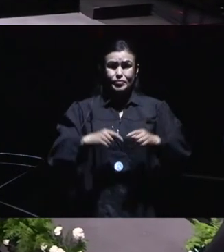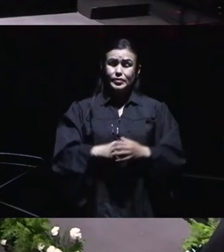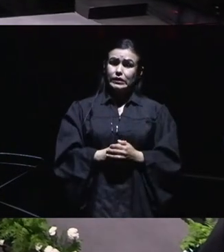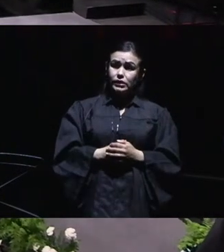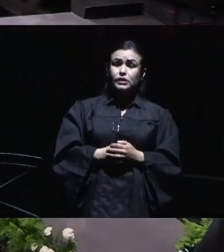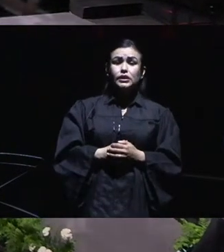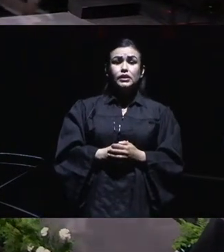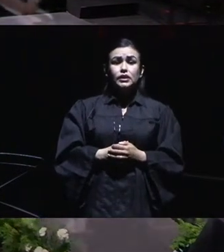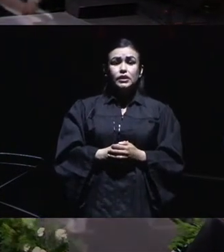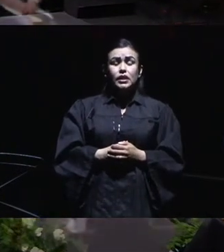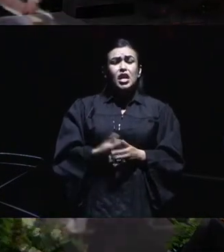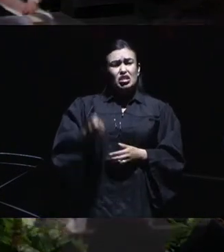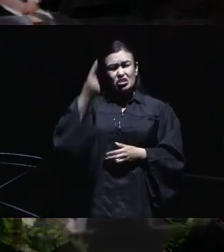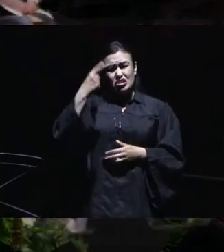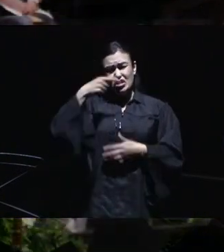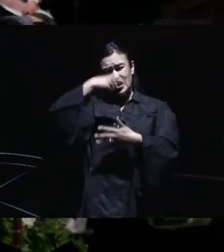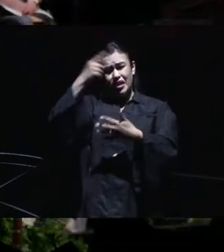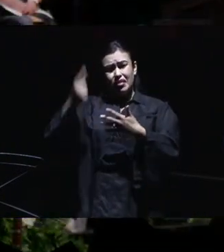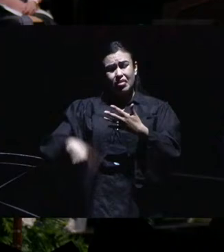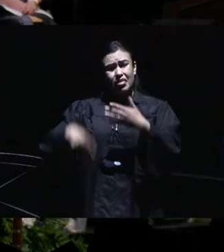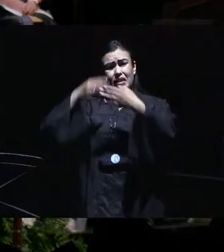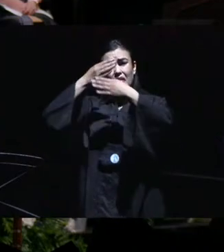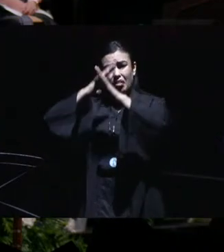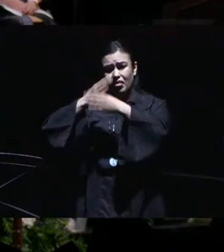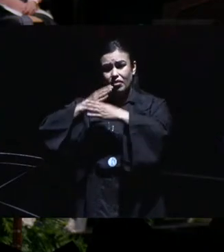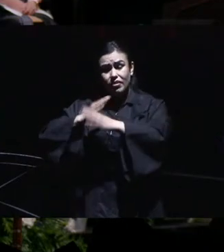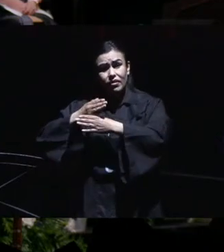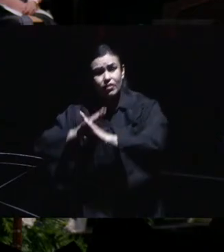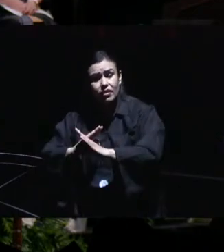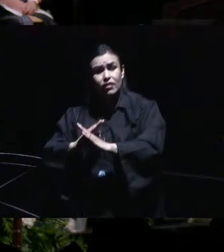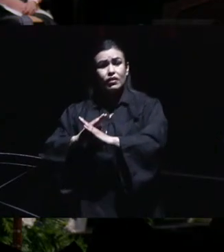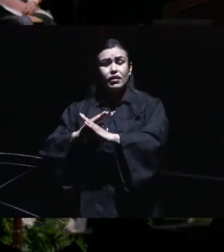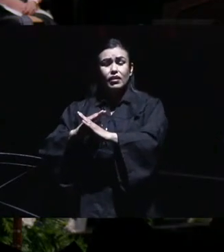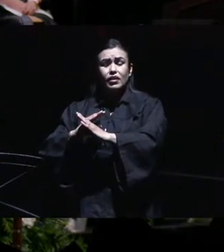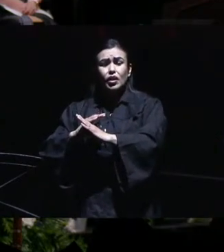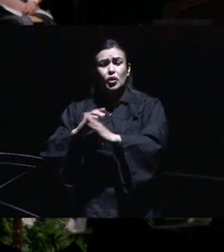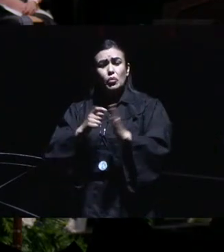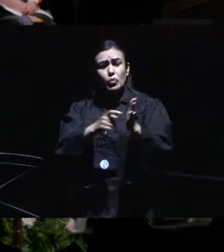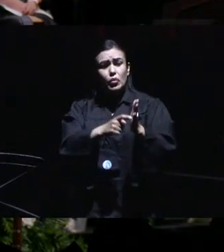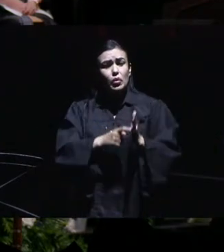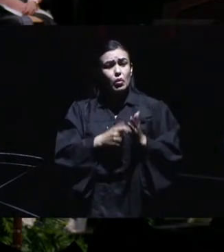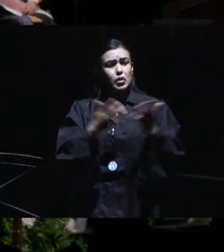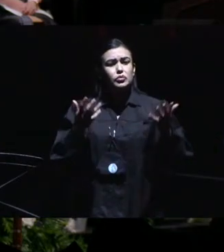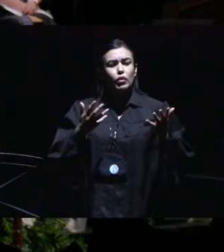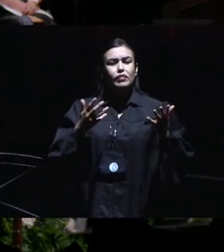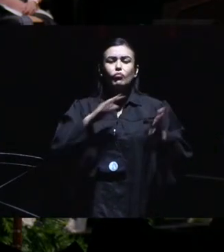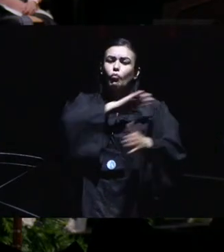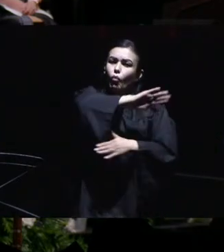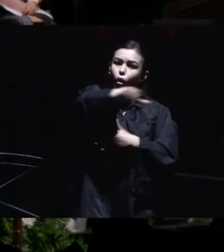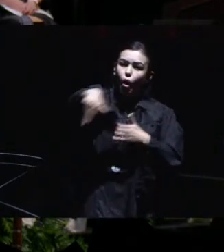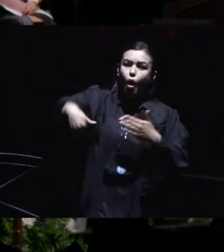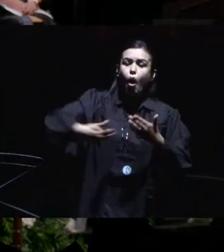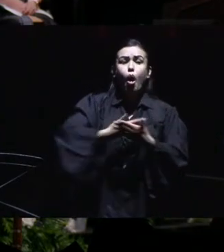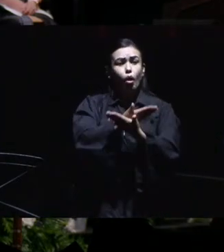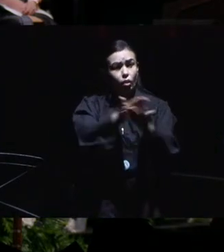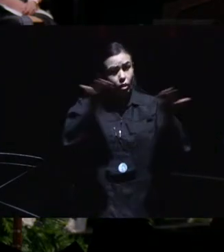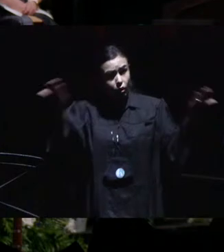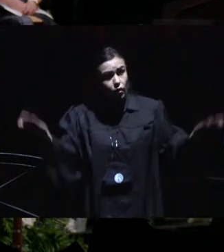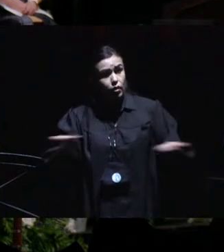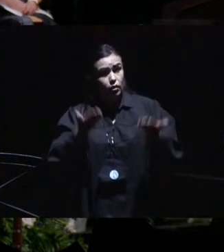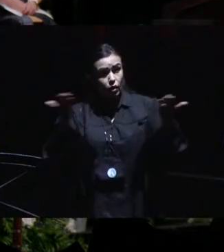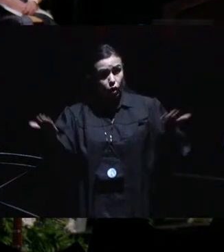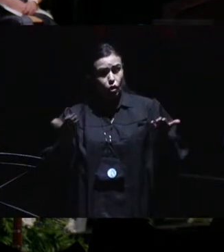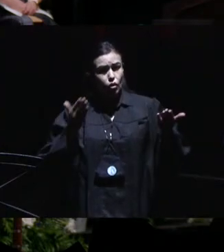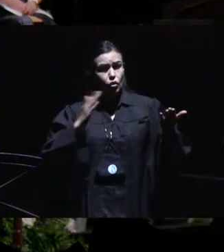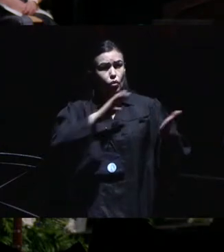These fundamental barriers to success require the collaboration of all of us in this room. We need to come together,